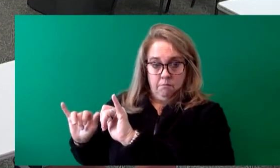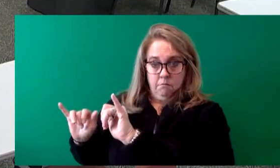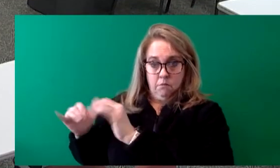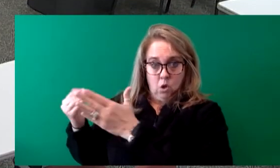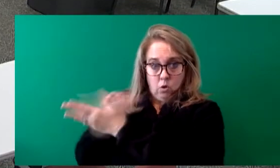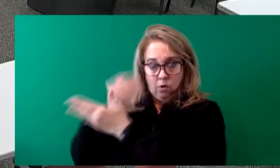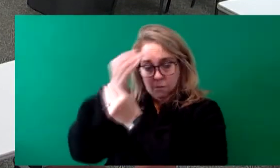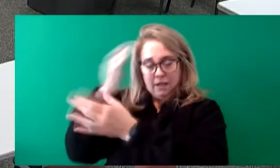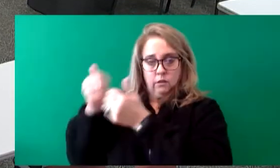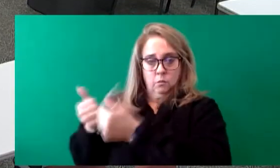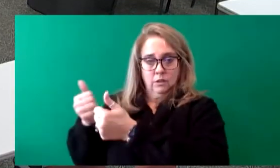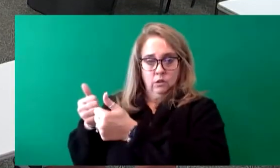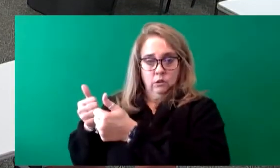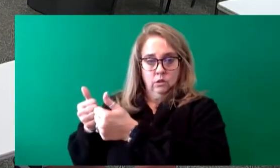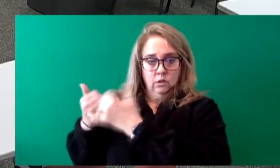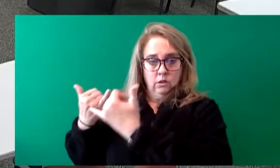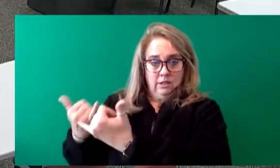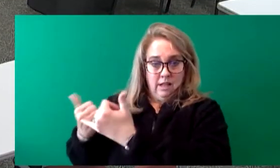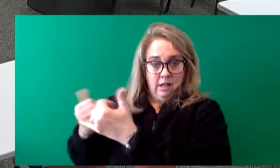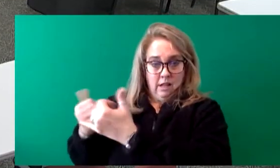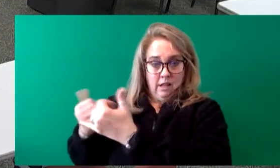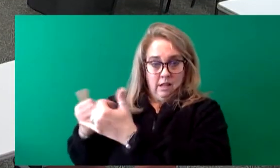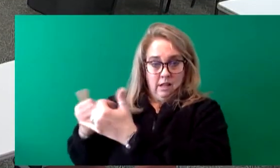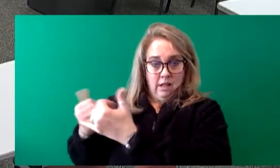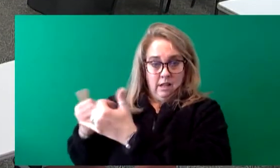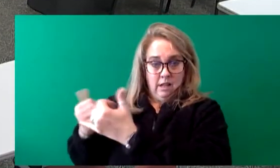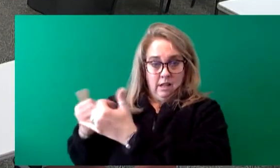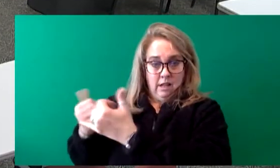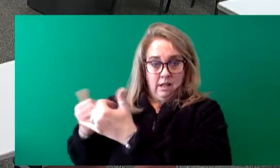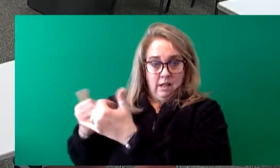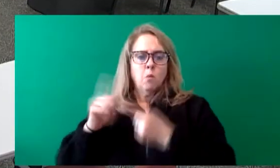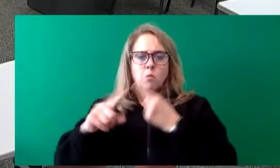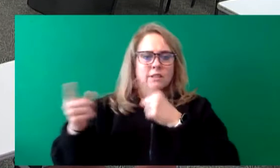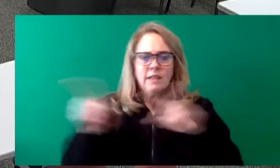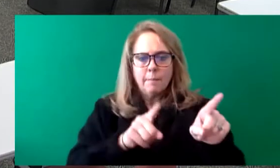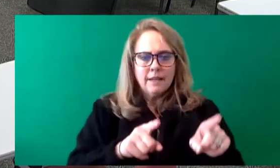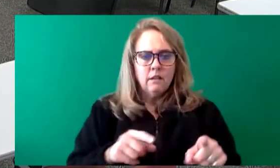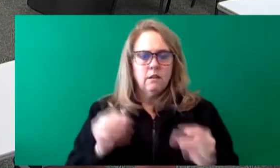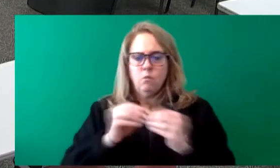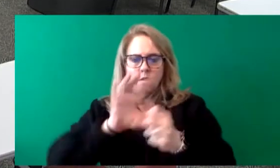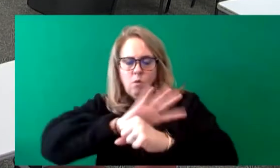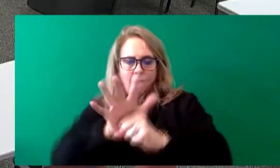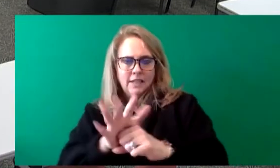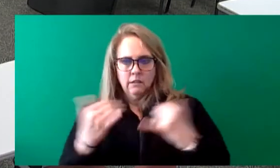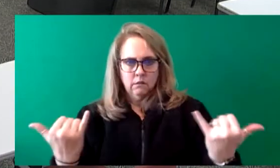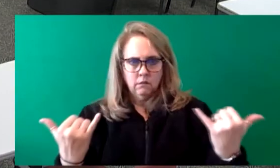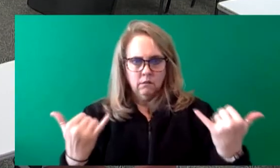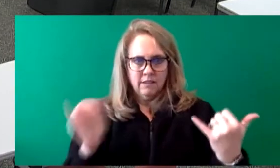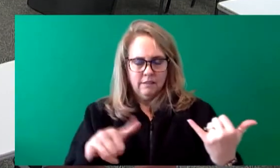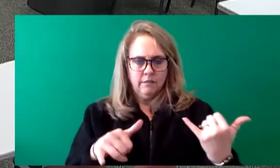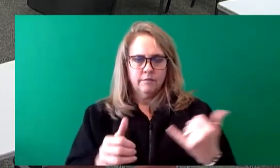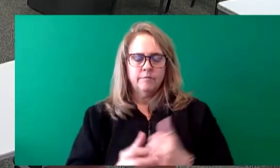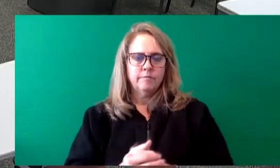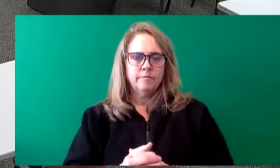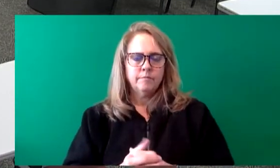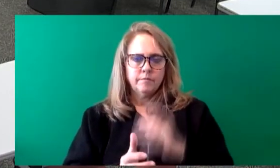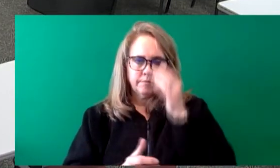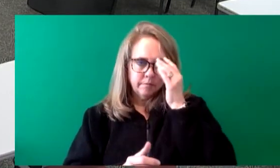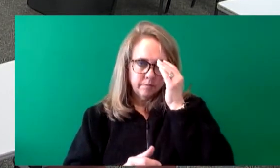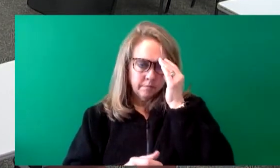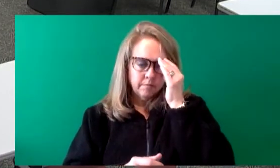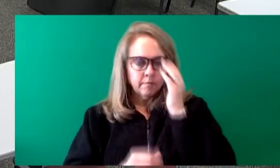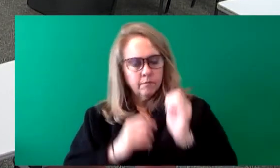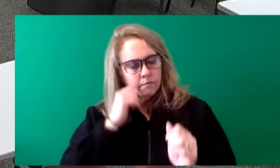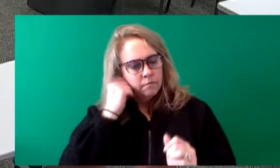sense of where we are with COVID today versus, again, the history. The deaths were